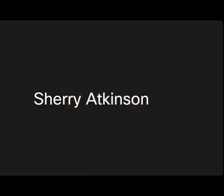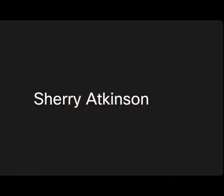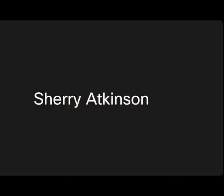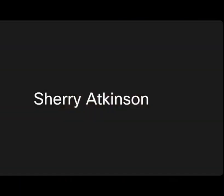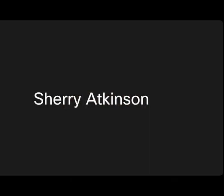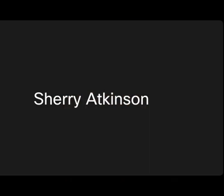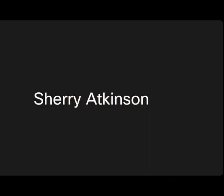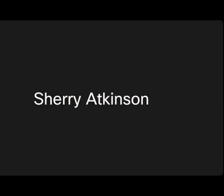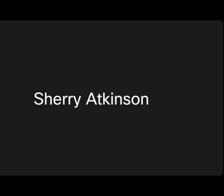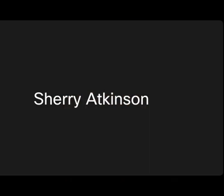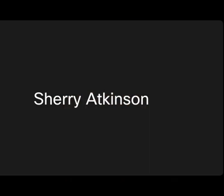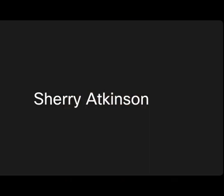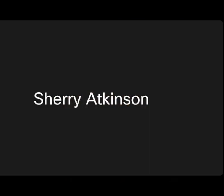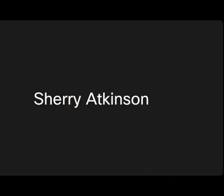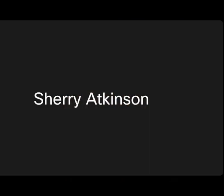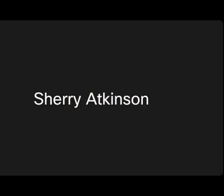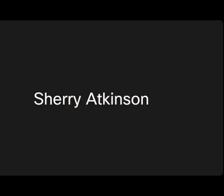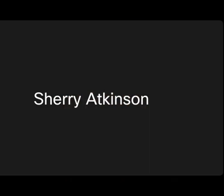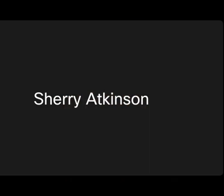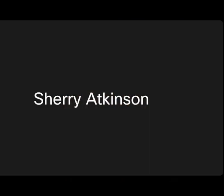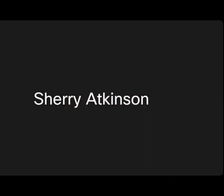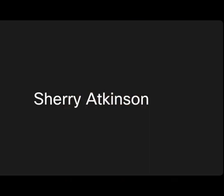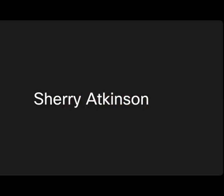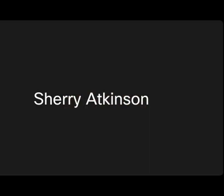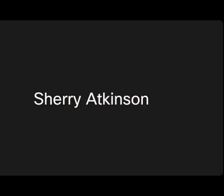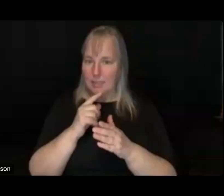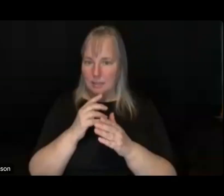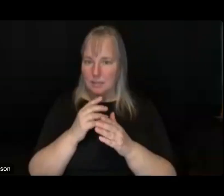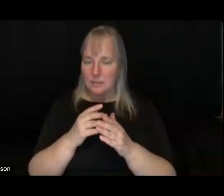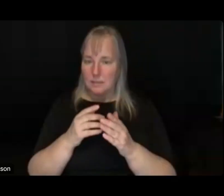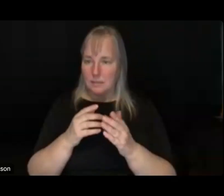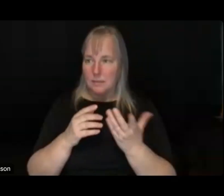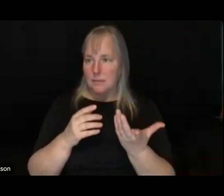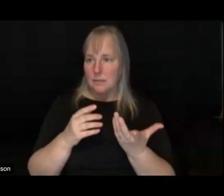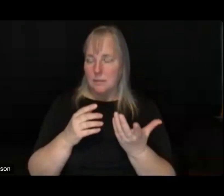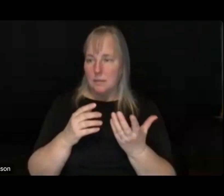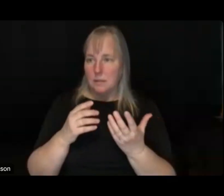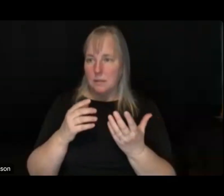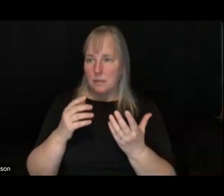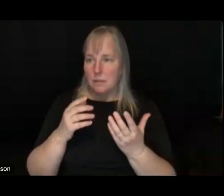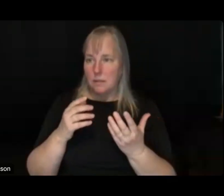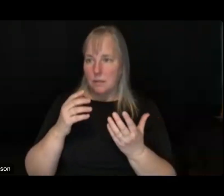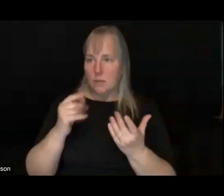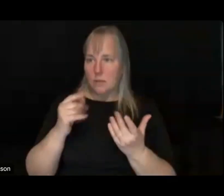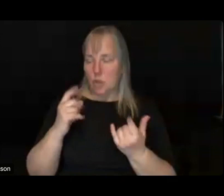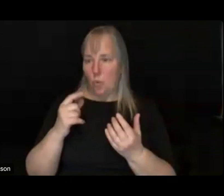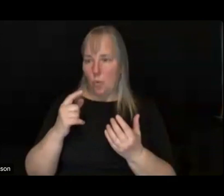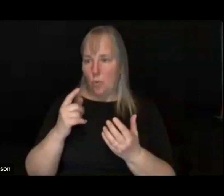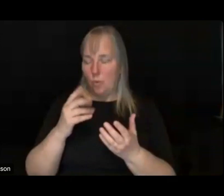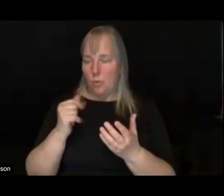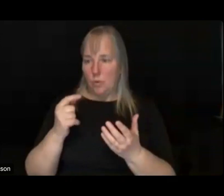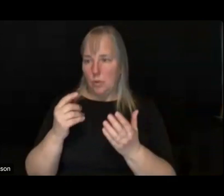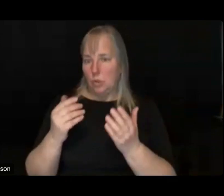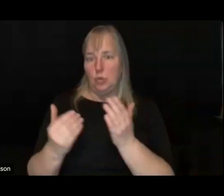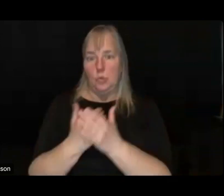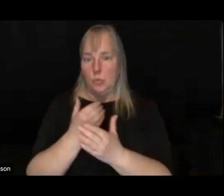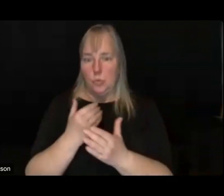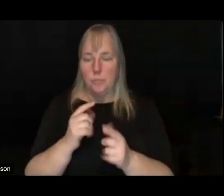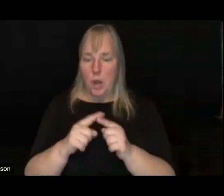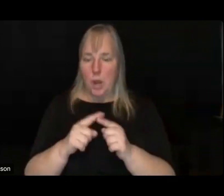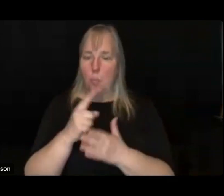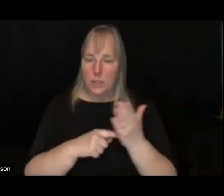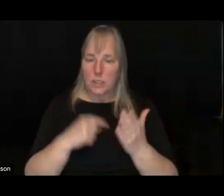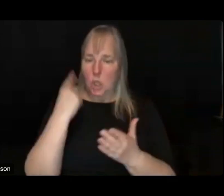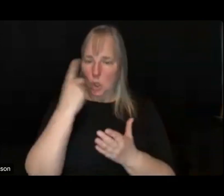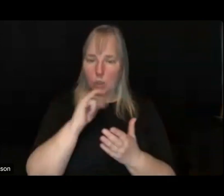as being at the forefront of this. But what does it look like for these business owners to start to play with AI in